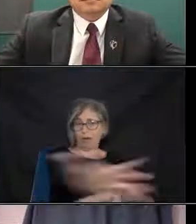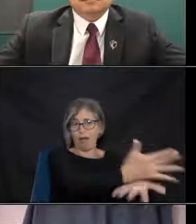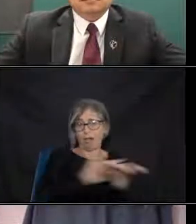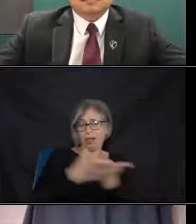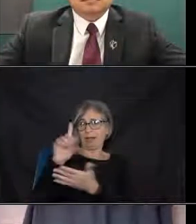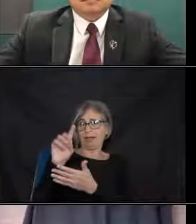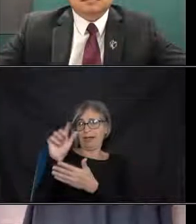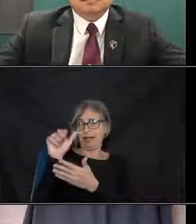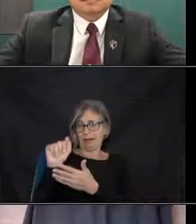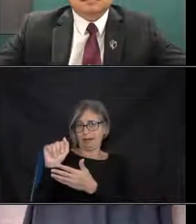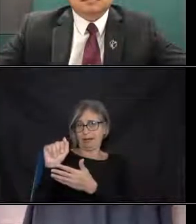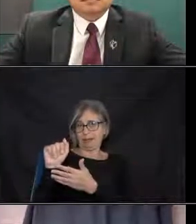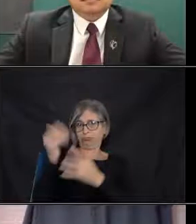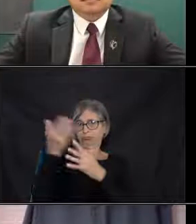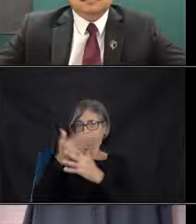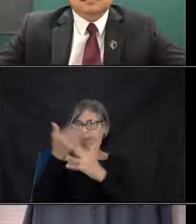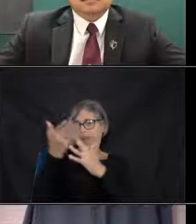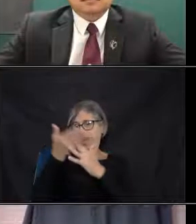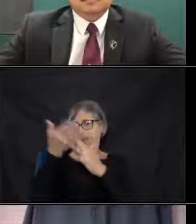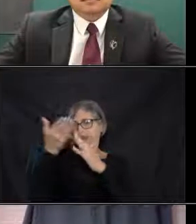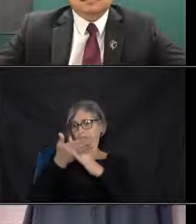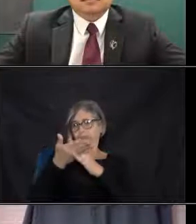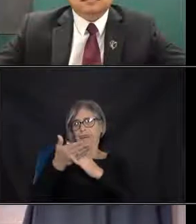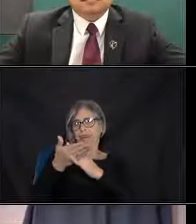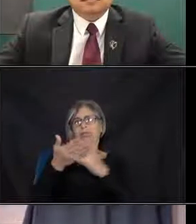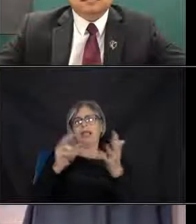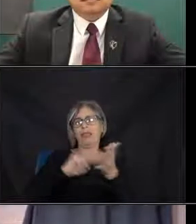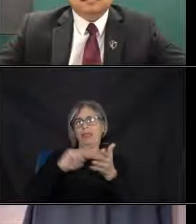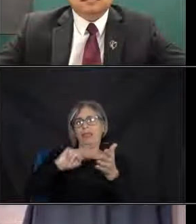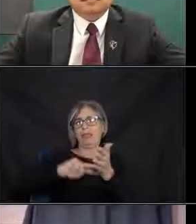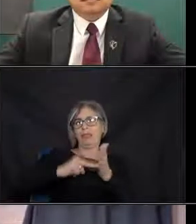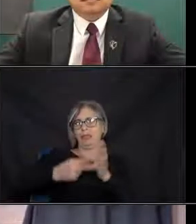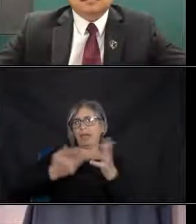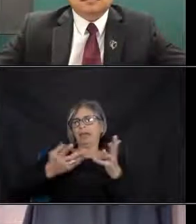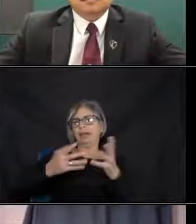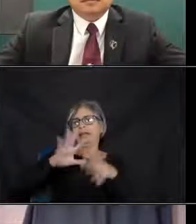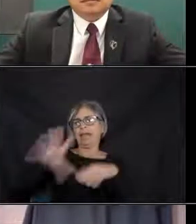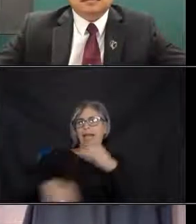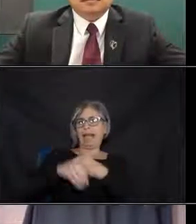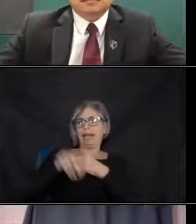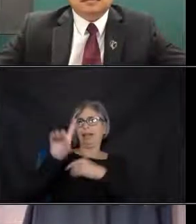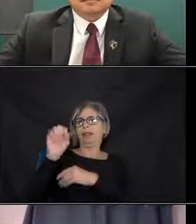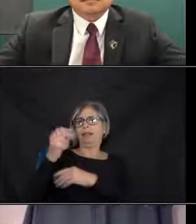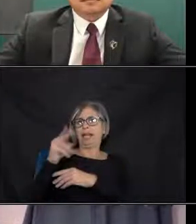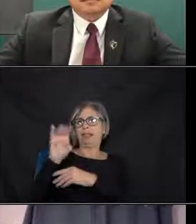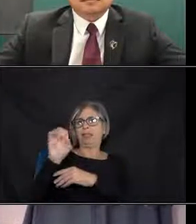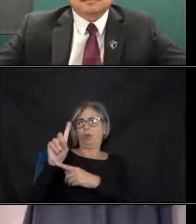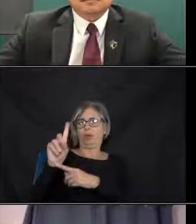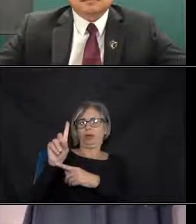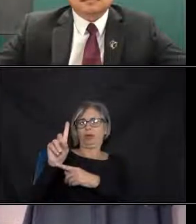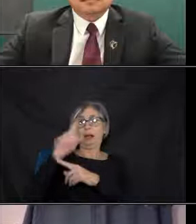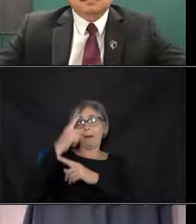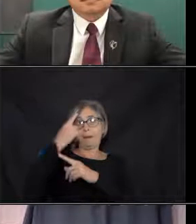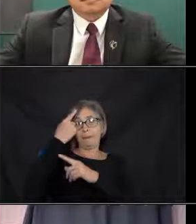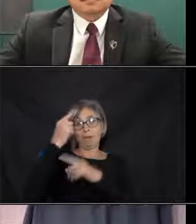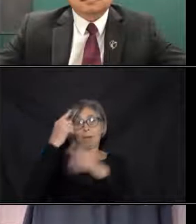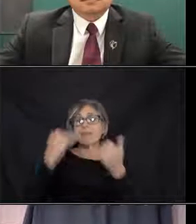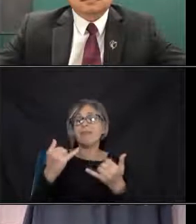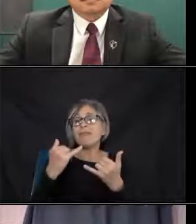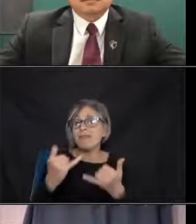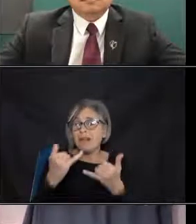and collate it to a meaningful information, and then be able to put it on a dashboard. In the meantime, I did have